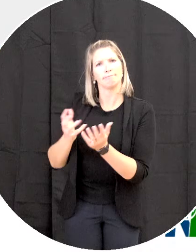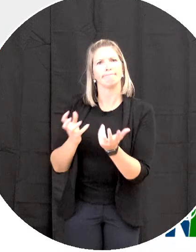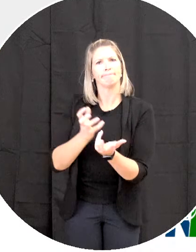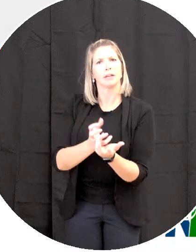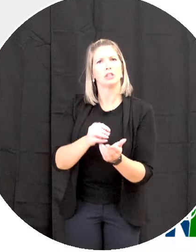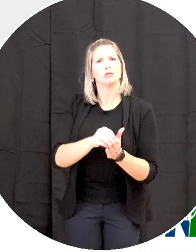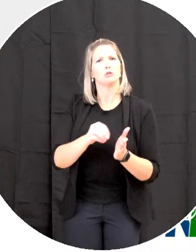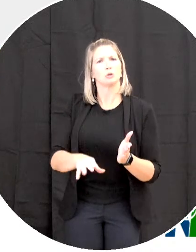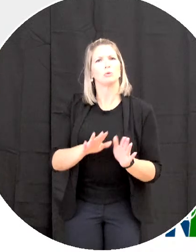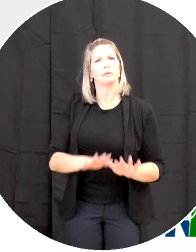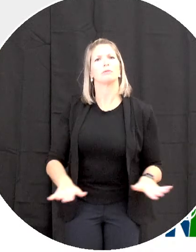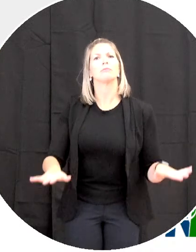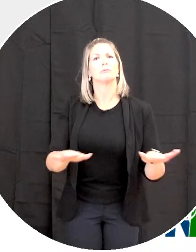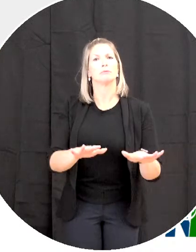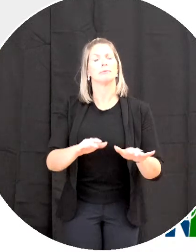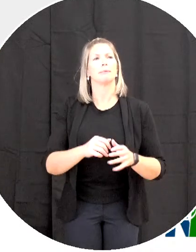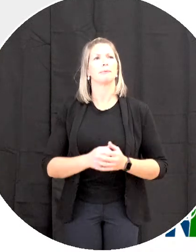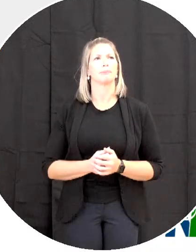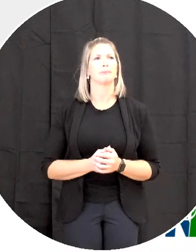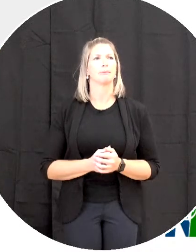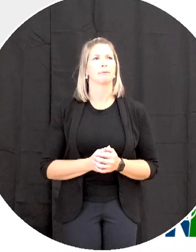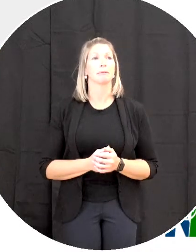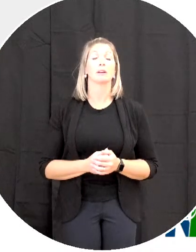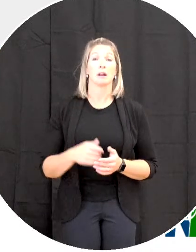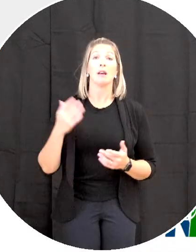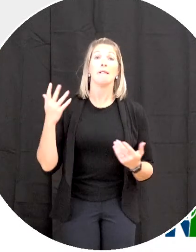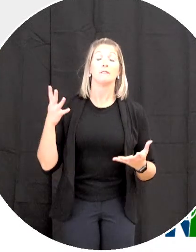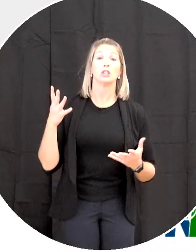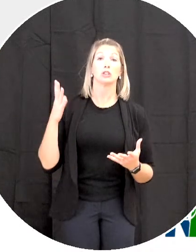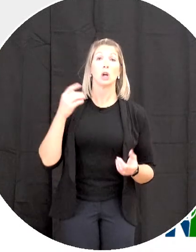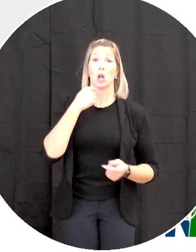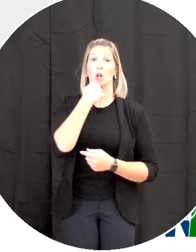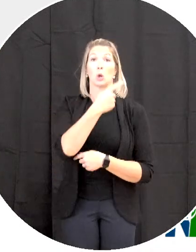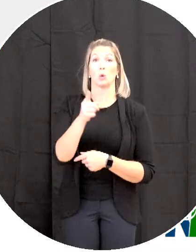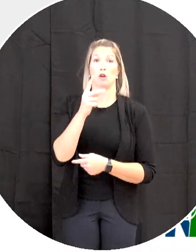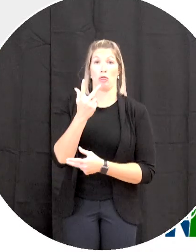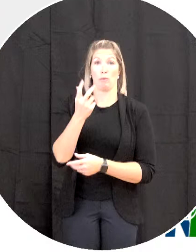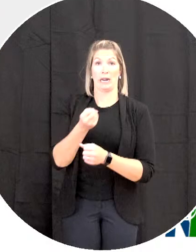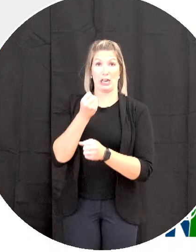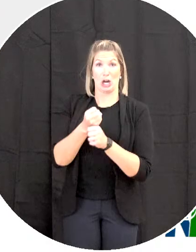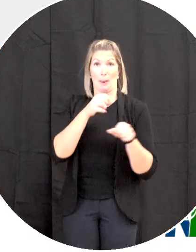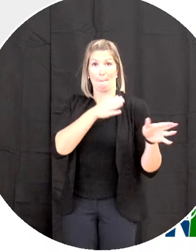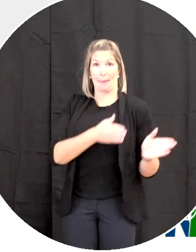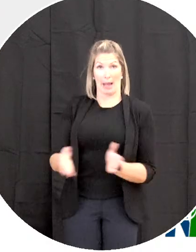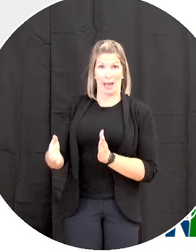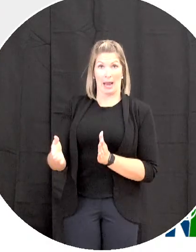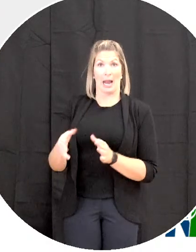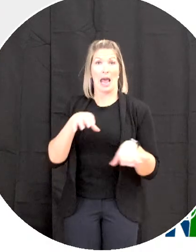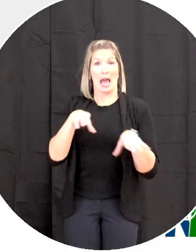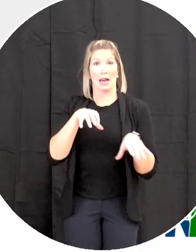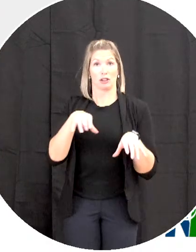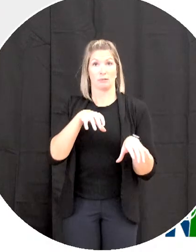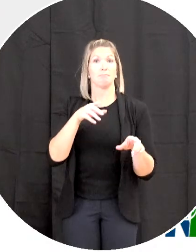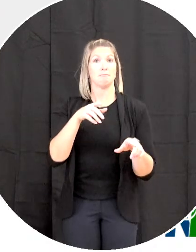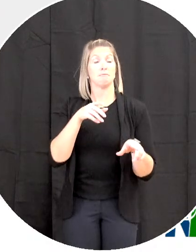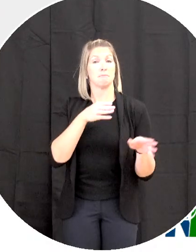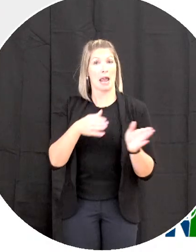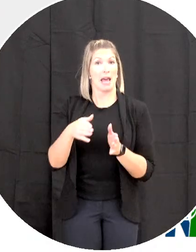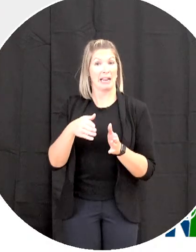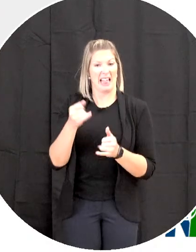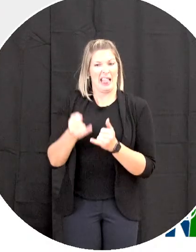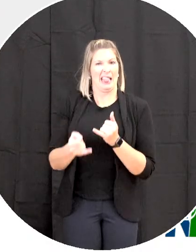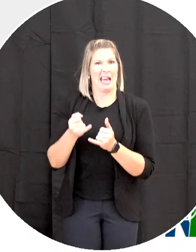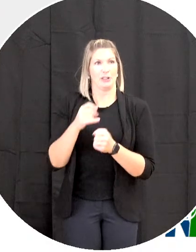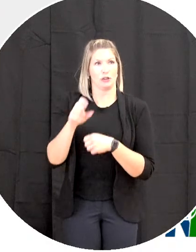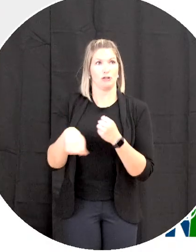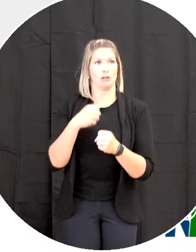In terms of the Education Action Plan, as I alluded to before, with the staff increases, 40 schools the first year, 40 the second, and now